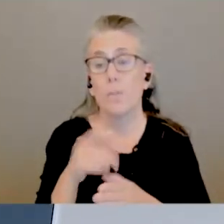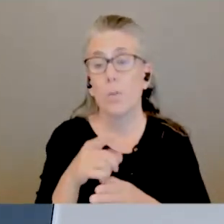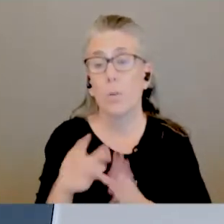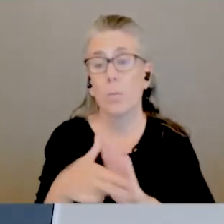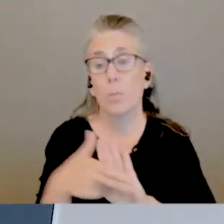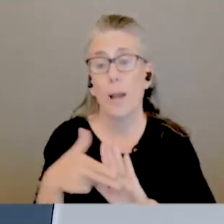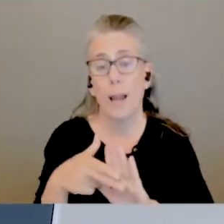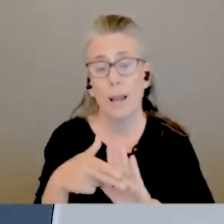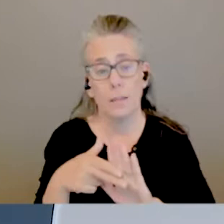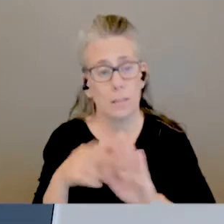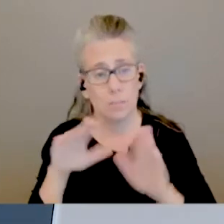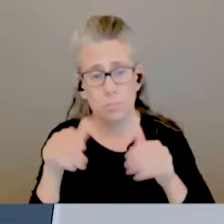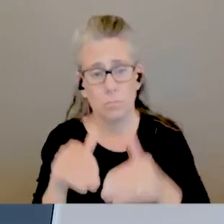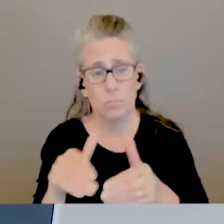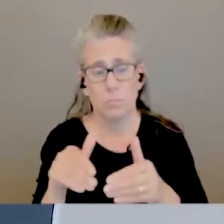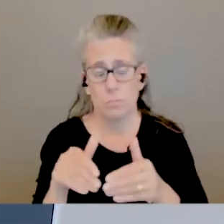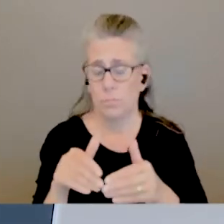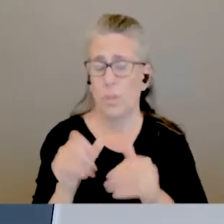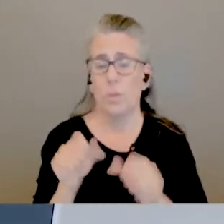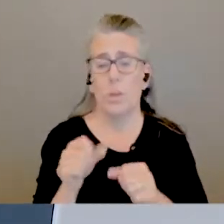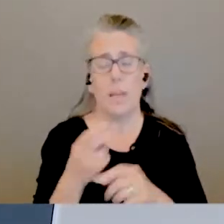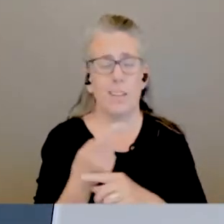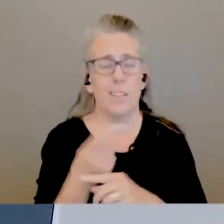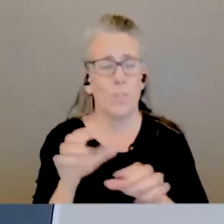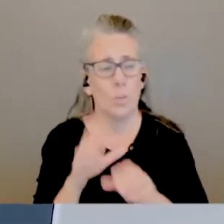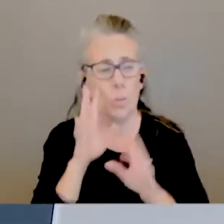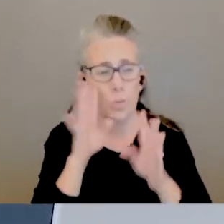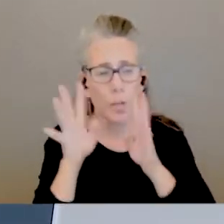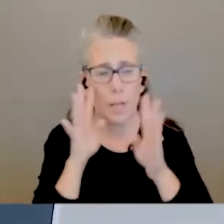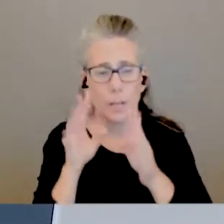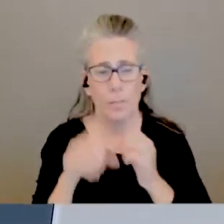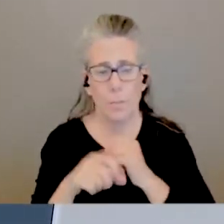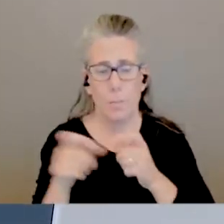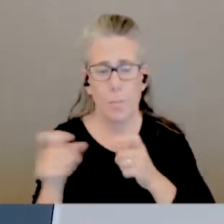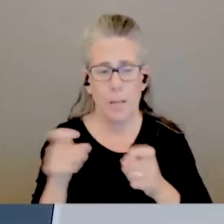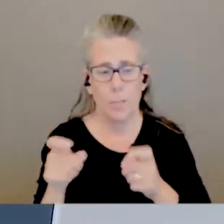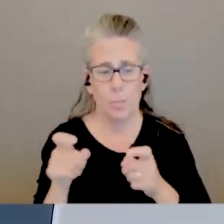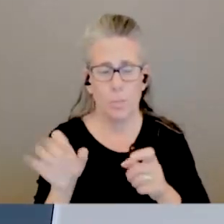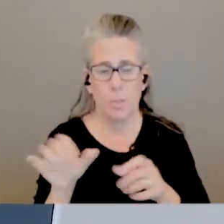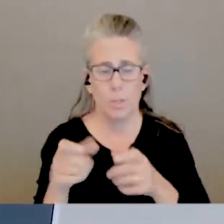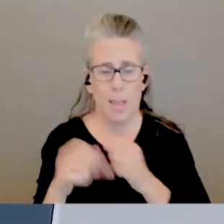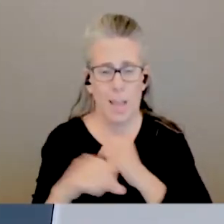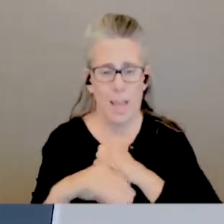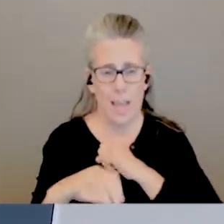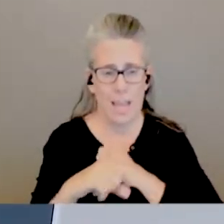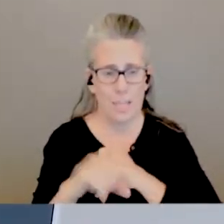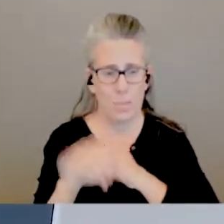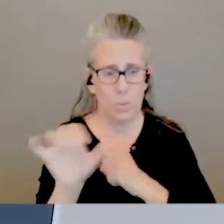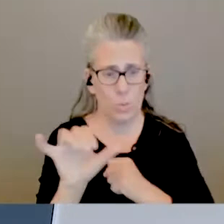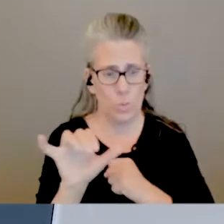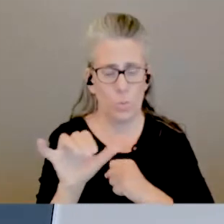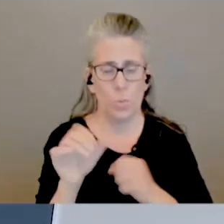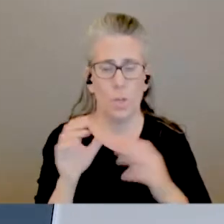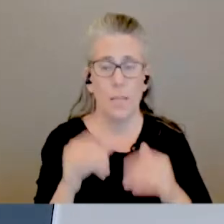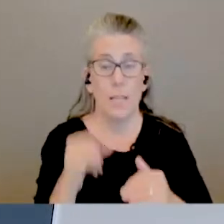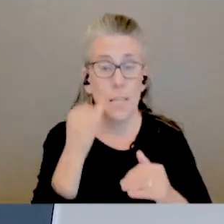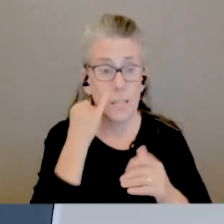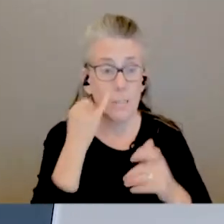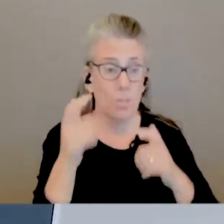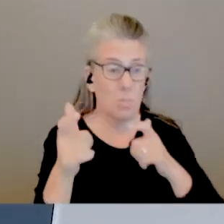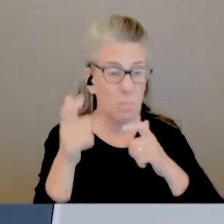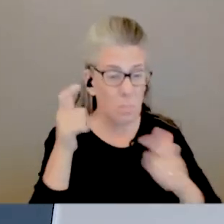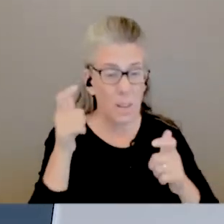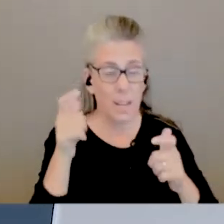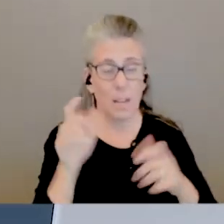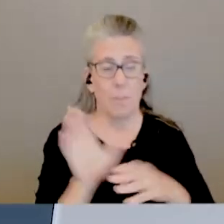creative management as well. Okay. And then if you want to go a little bit off Amazon, you can do sponsored display. If you're really one of the big agencies, you could use